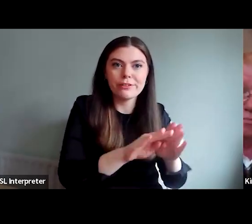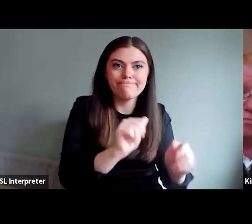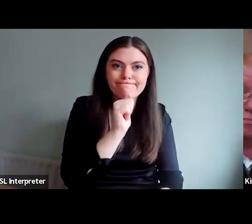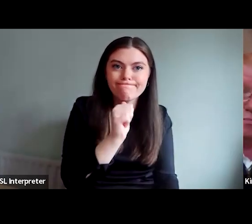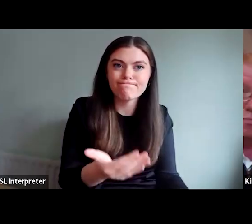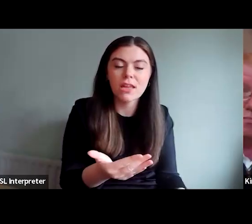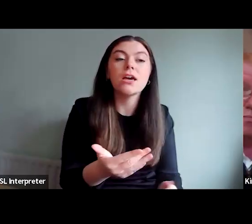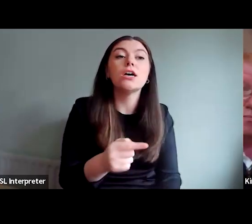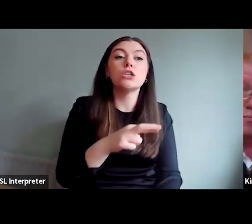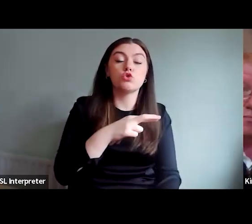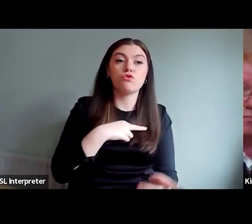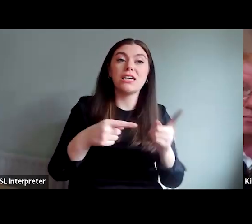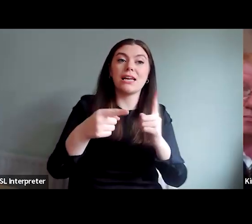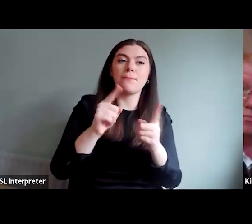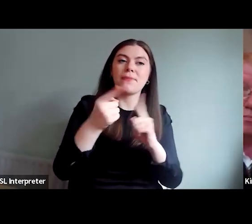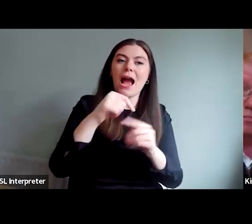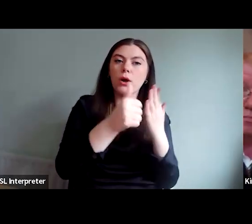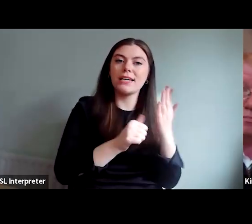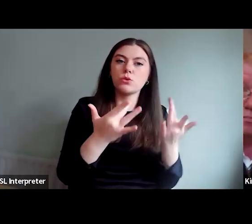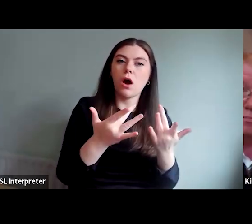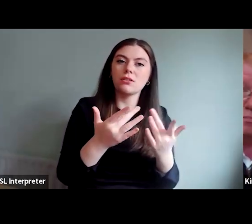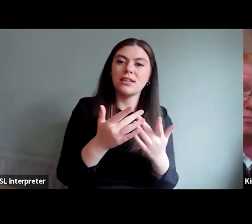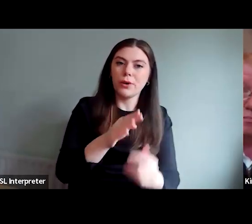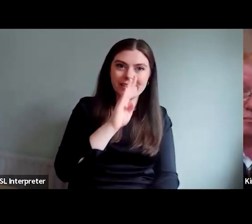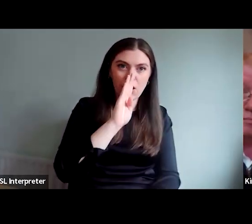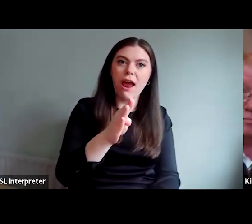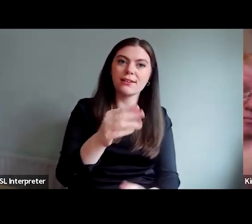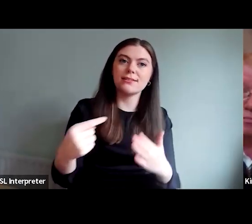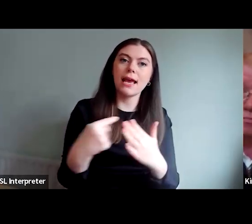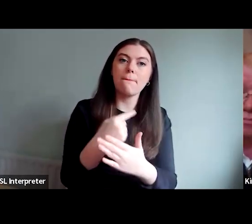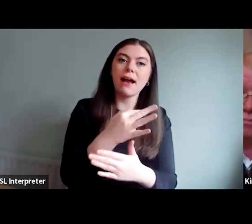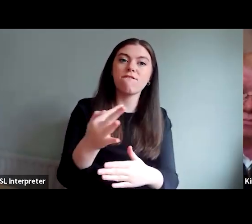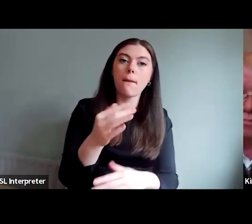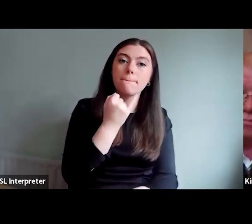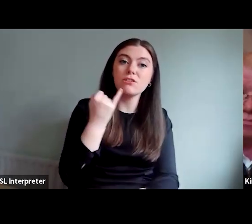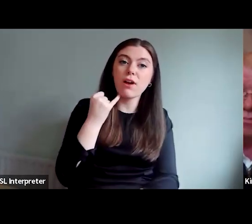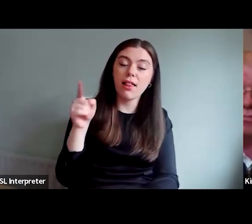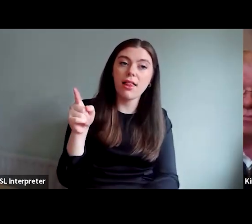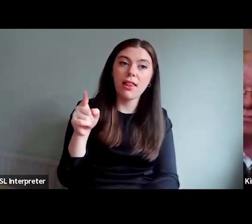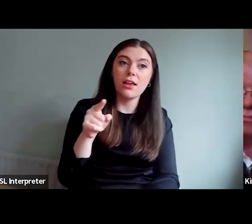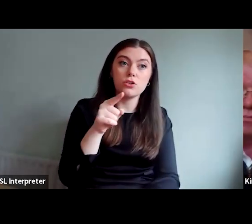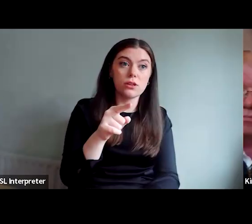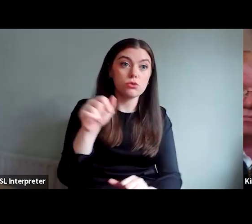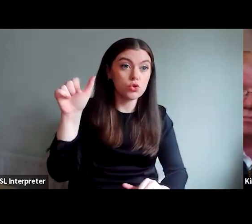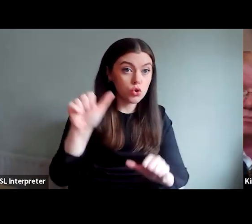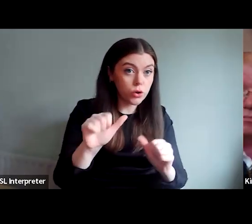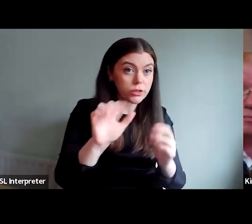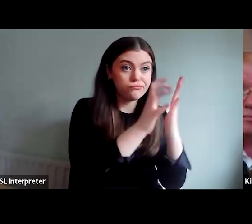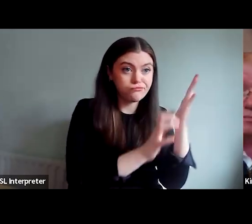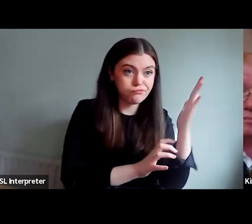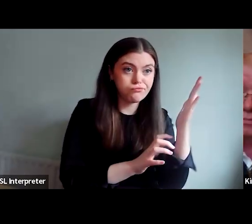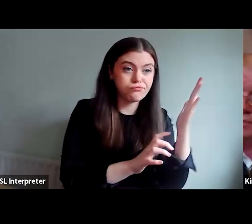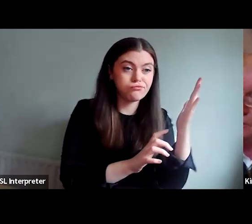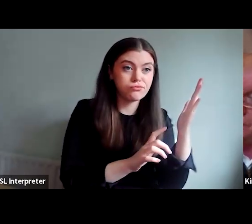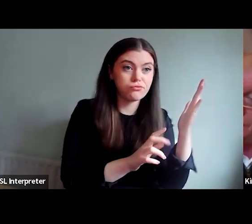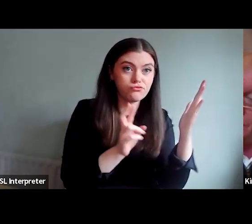Israel. So it was short and it was actionable, and we felt it had integrity, but it didn't go, to this much, much